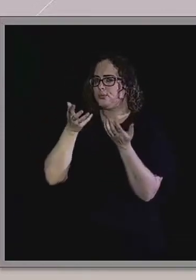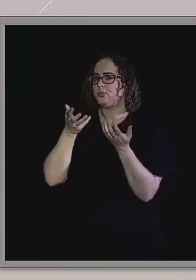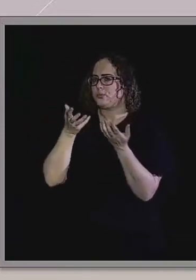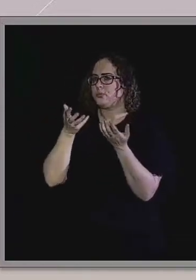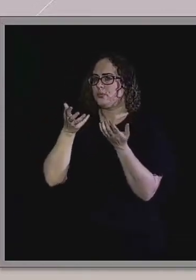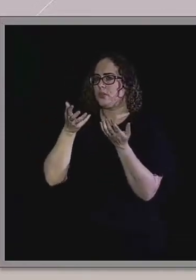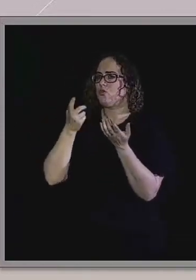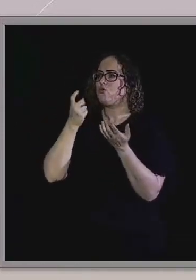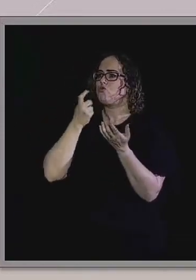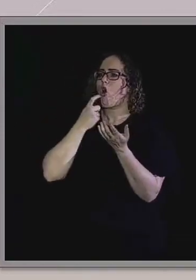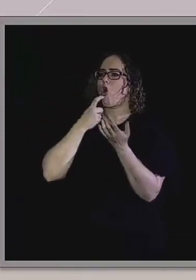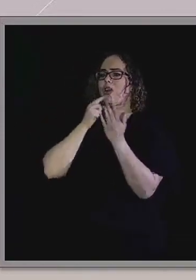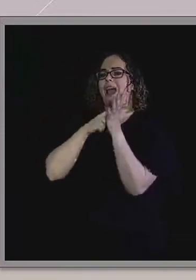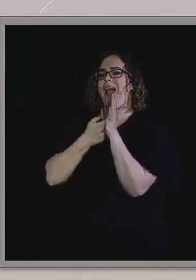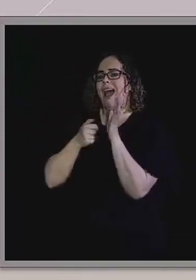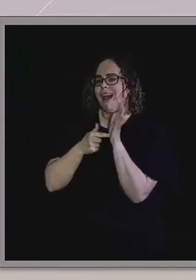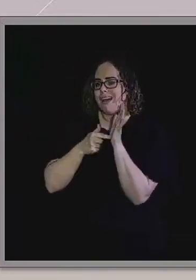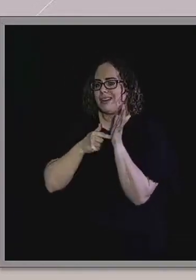significant rock art.